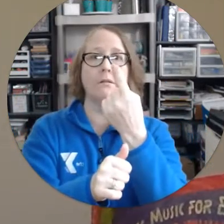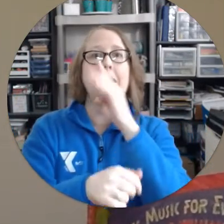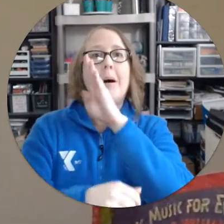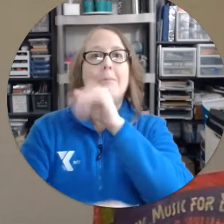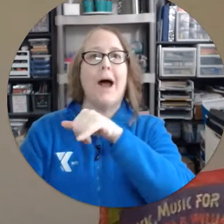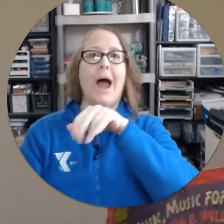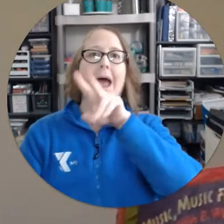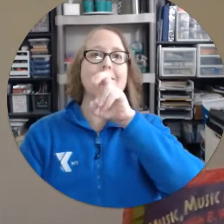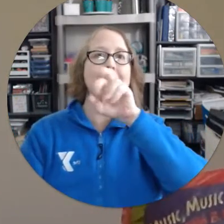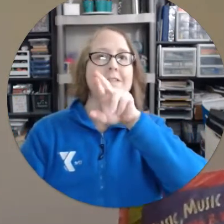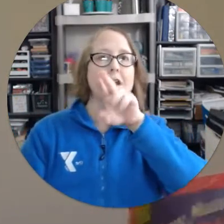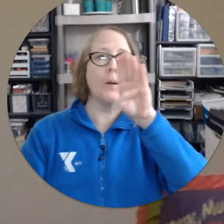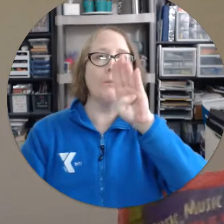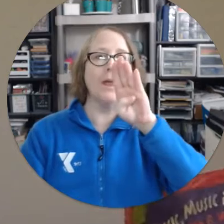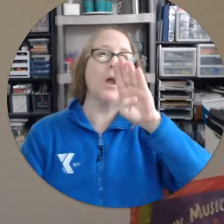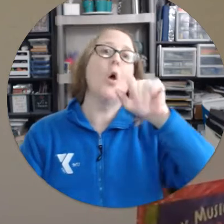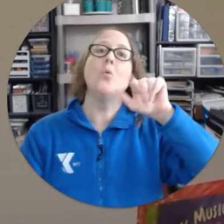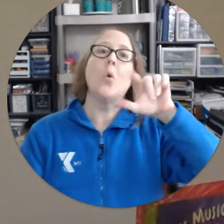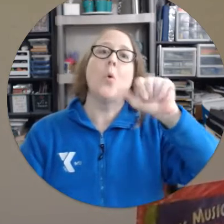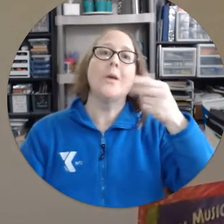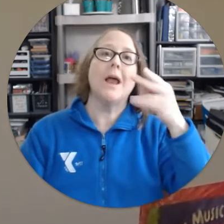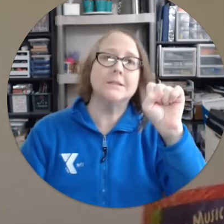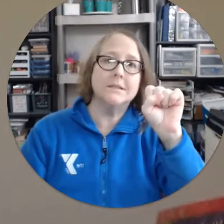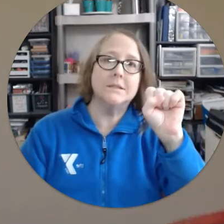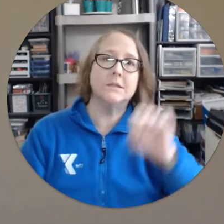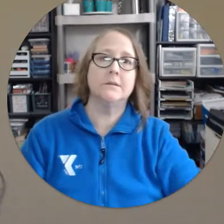Vera B. Williams.